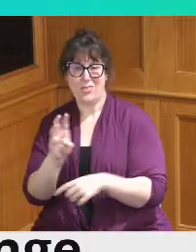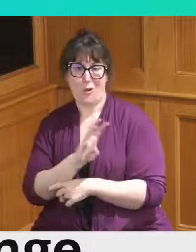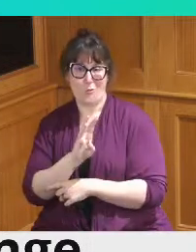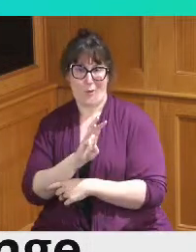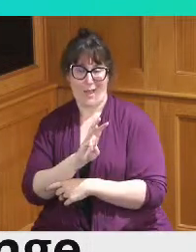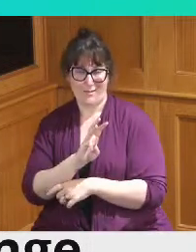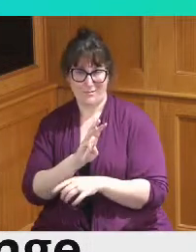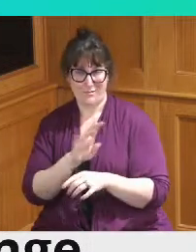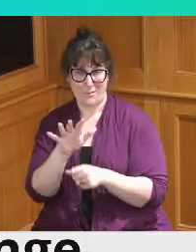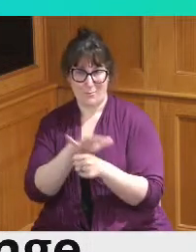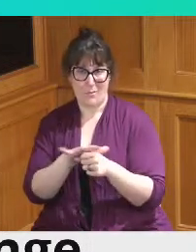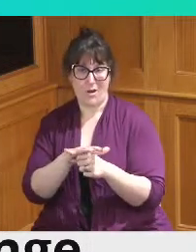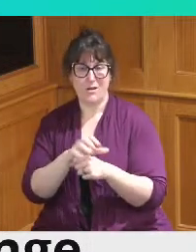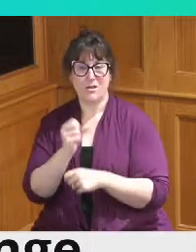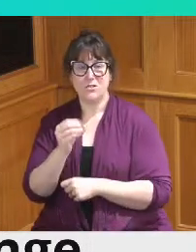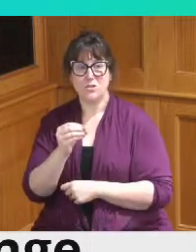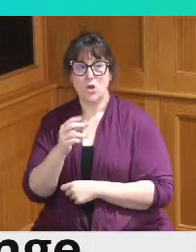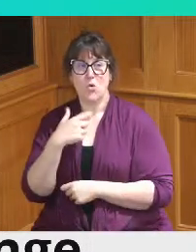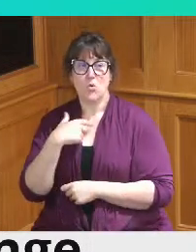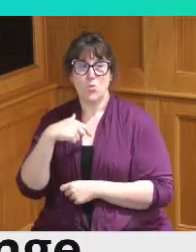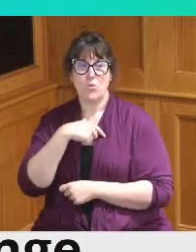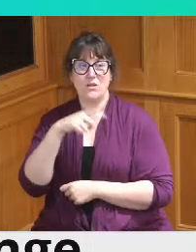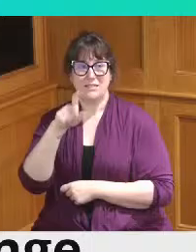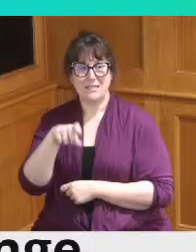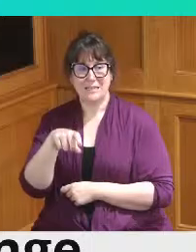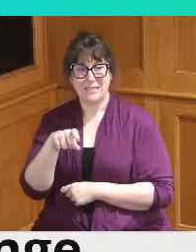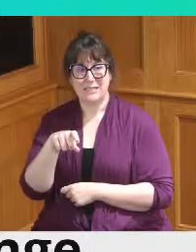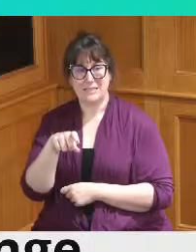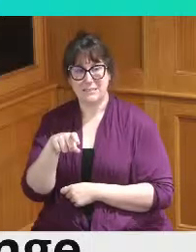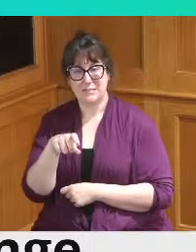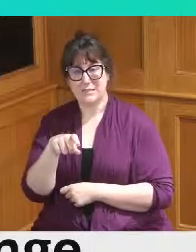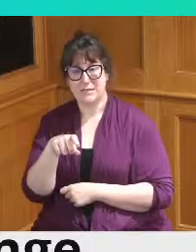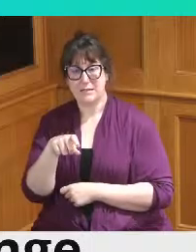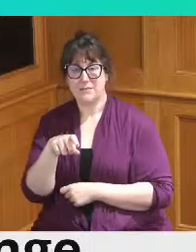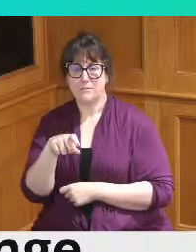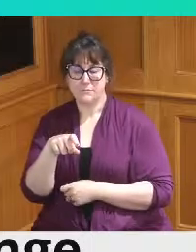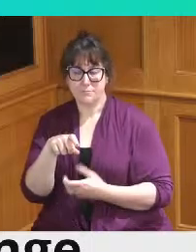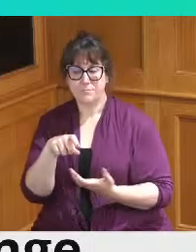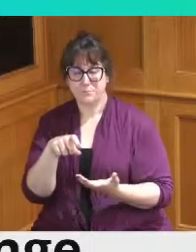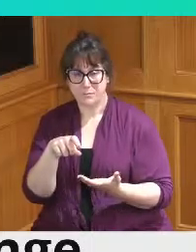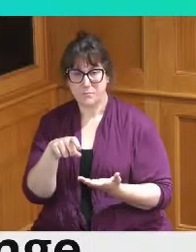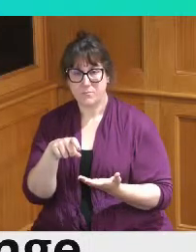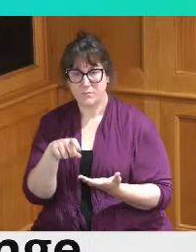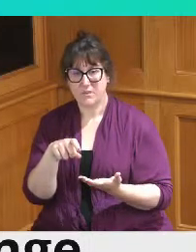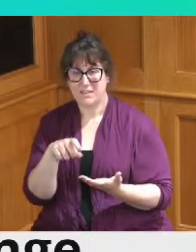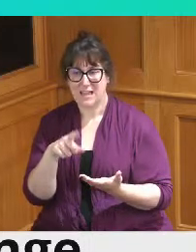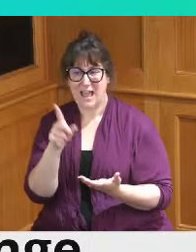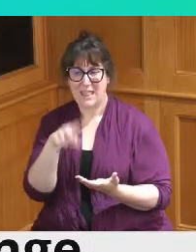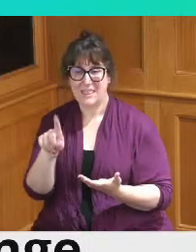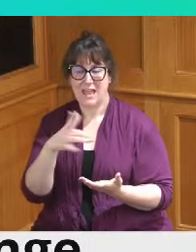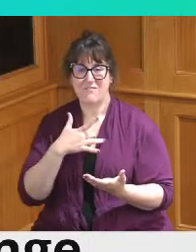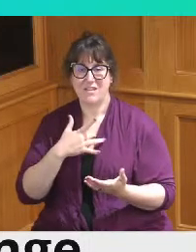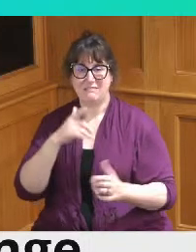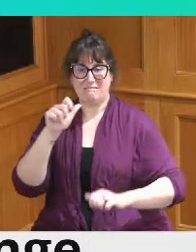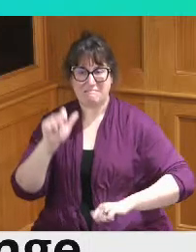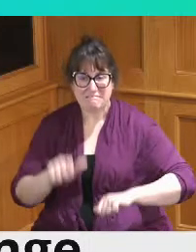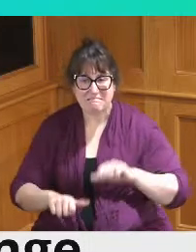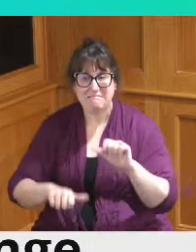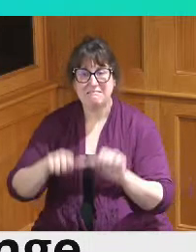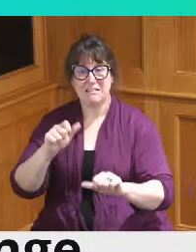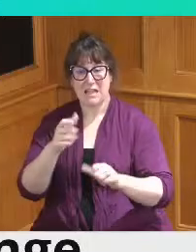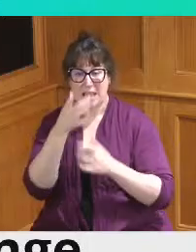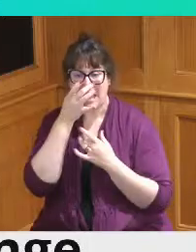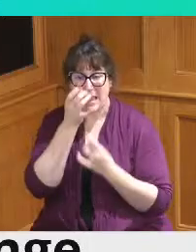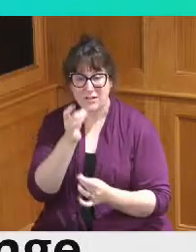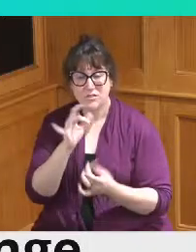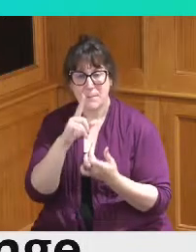of the site. That's going to involve some takings. And basically, it's causing a lot of uncertainty for developers who might be interested in the site because they